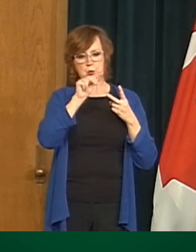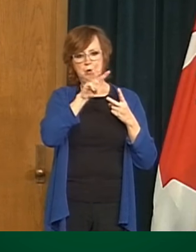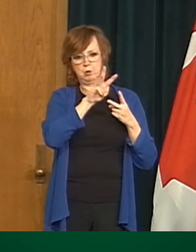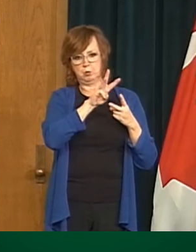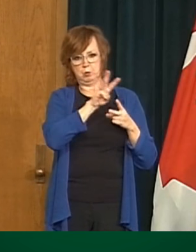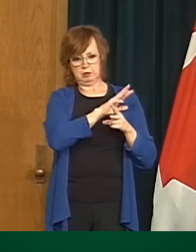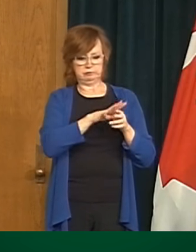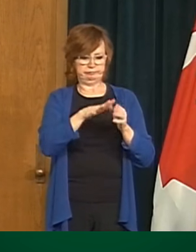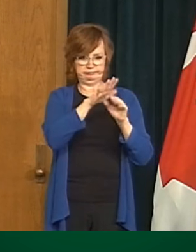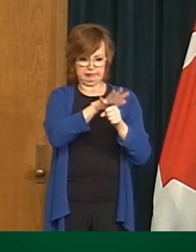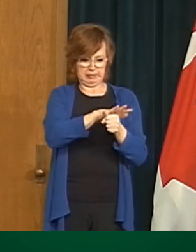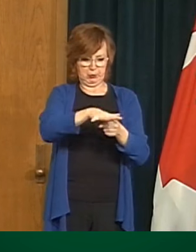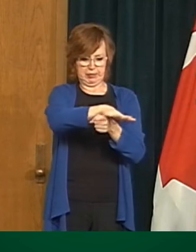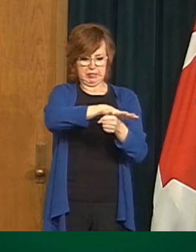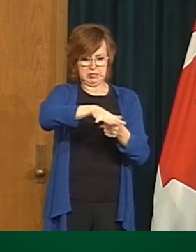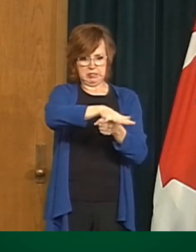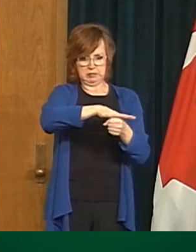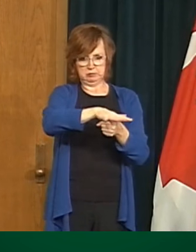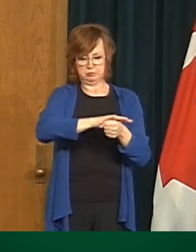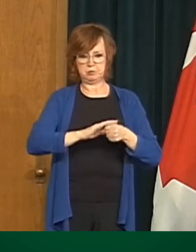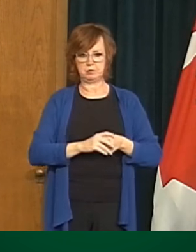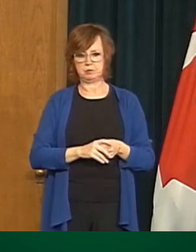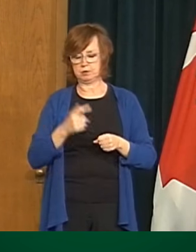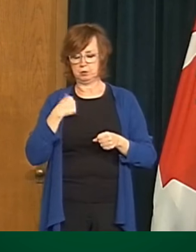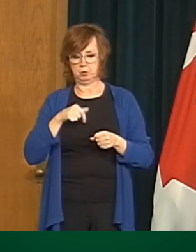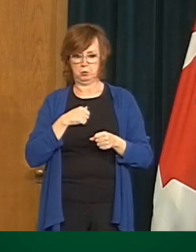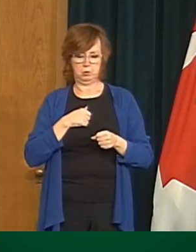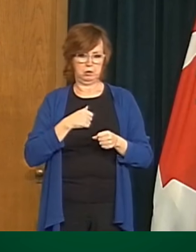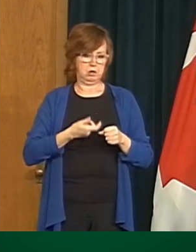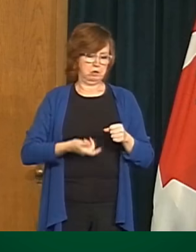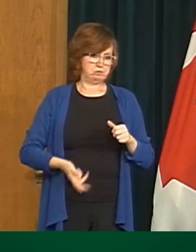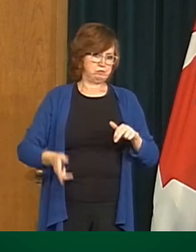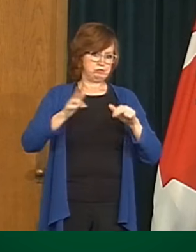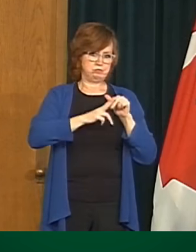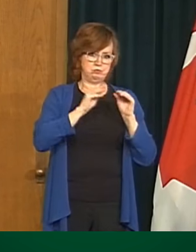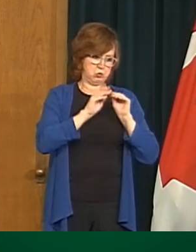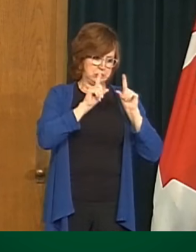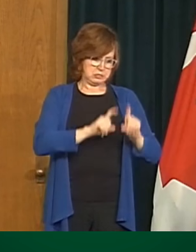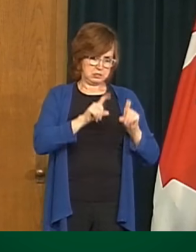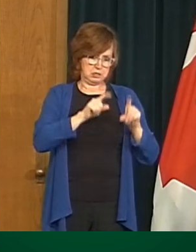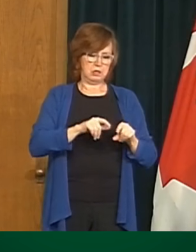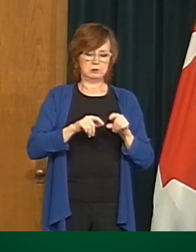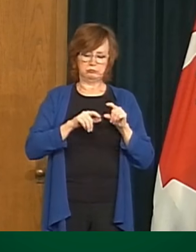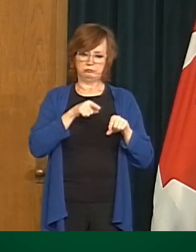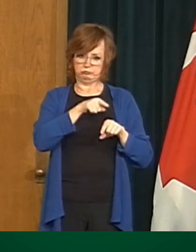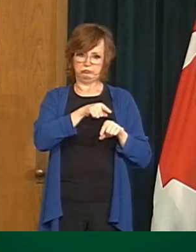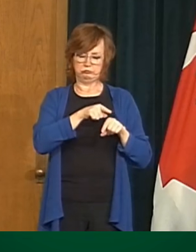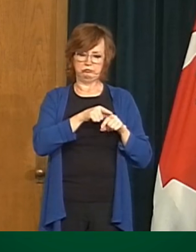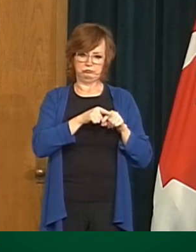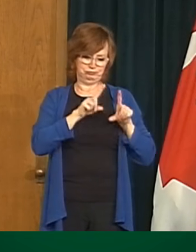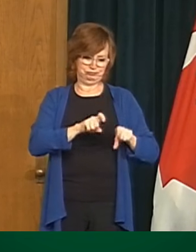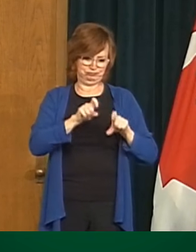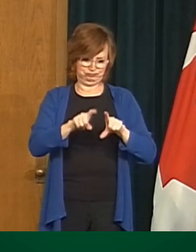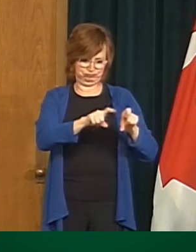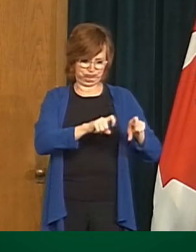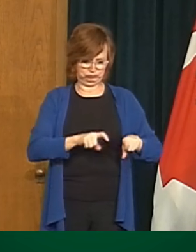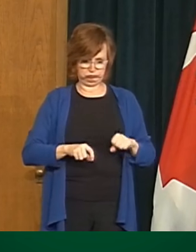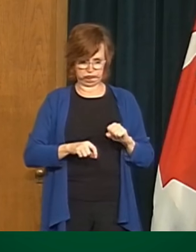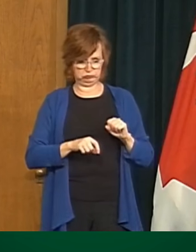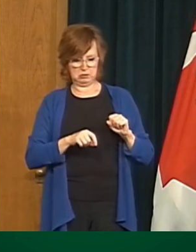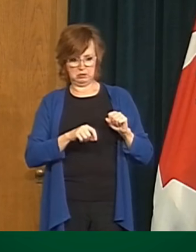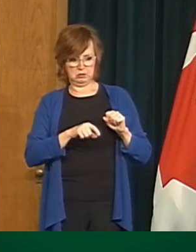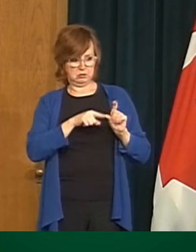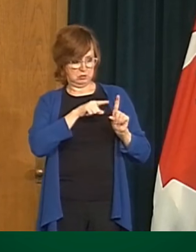are increasing not only our testing numbers in that area, but very much focusing our testing on not only those that have been in contact